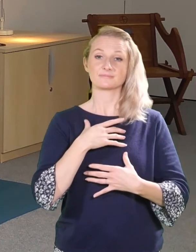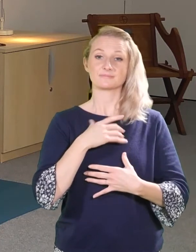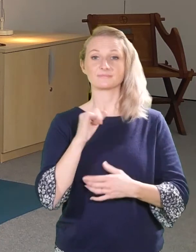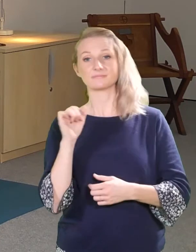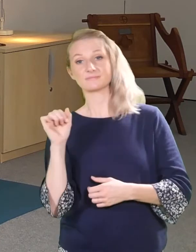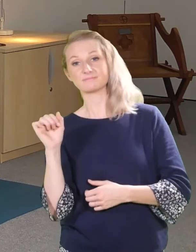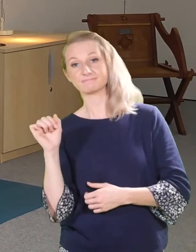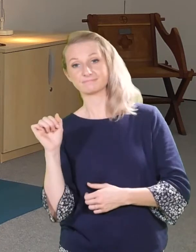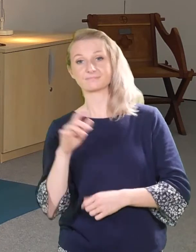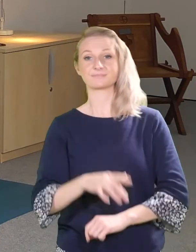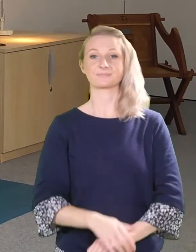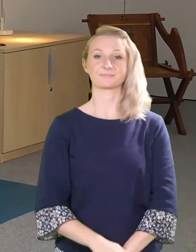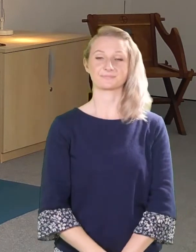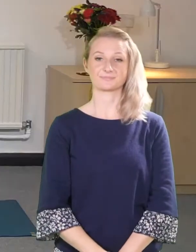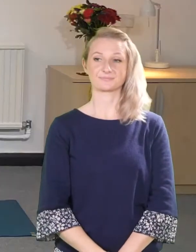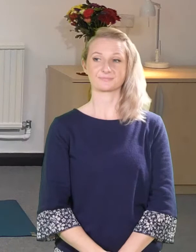Exhale.